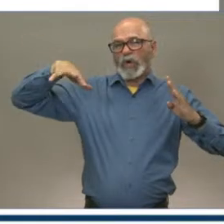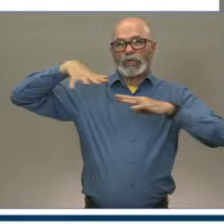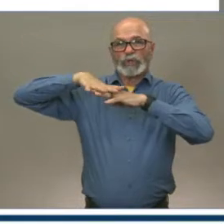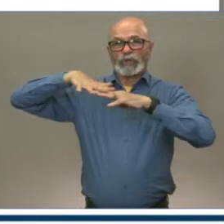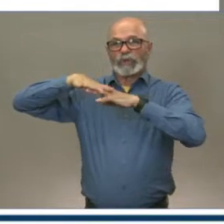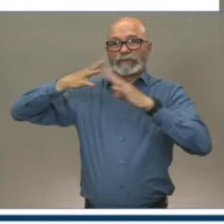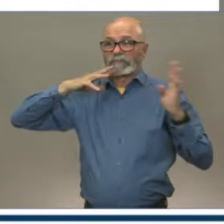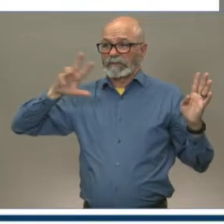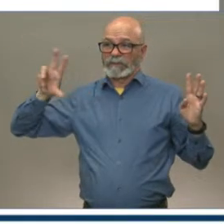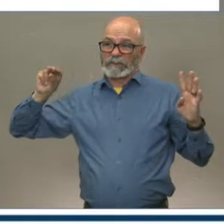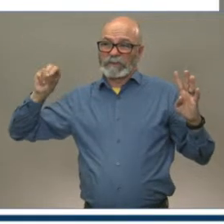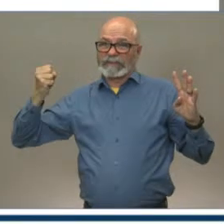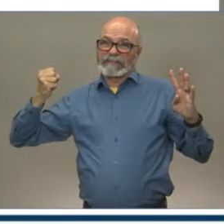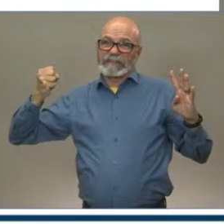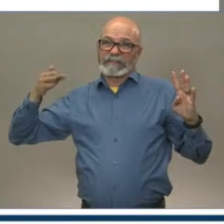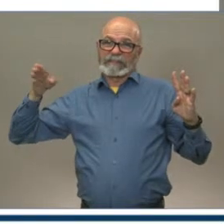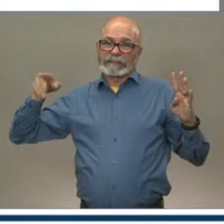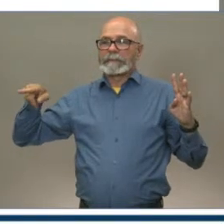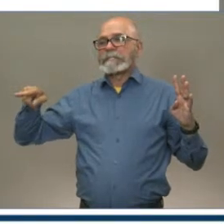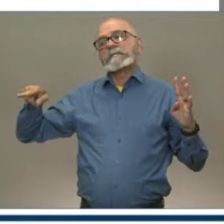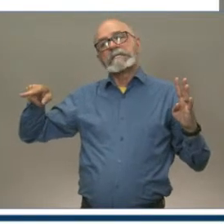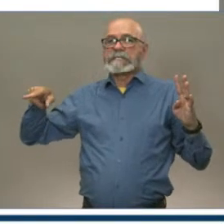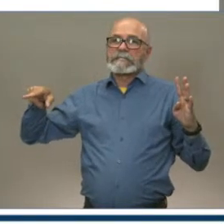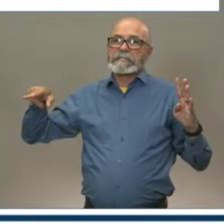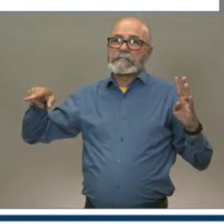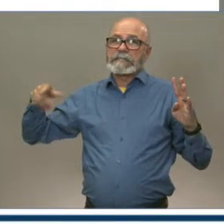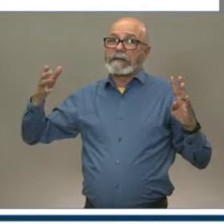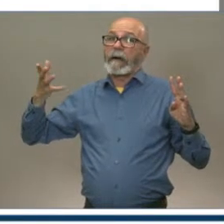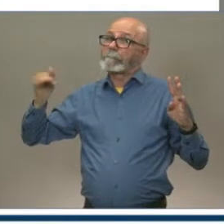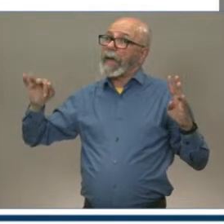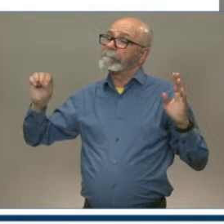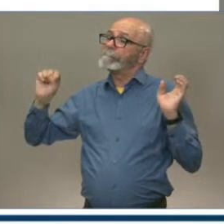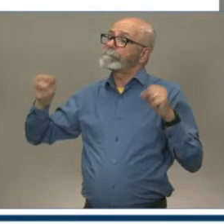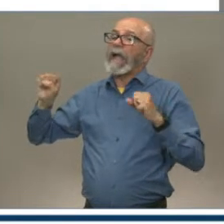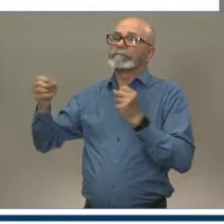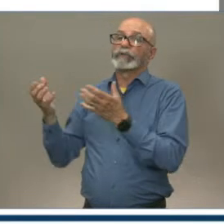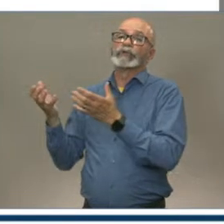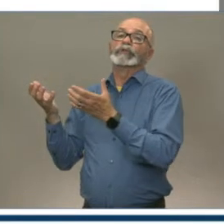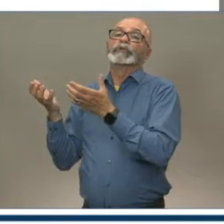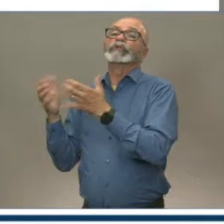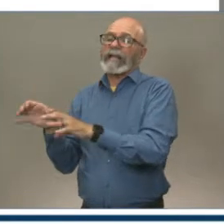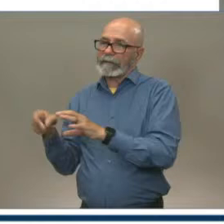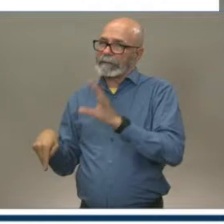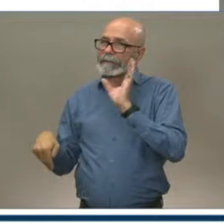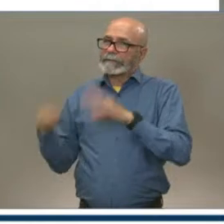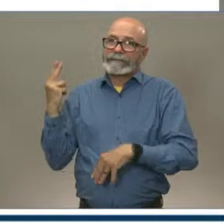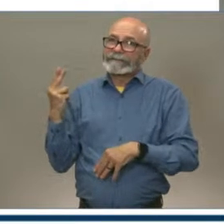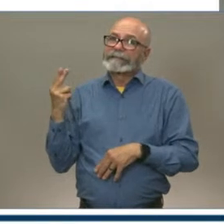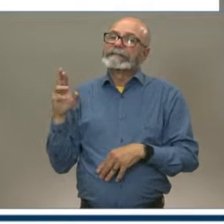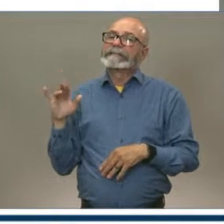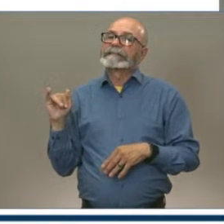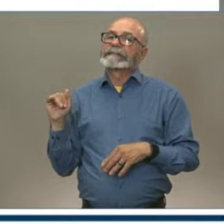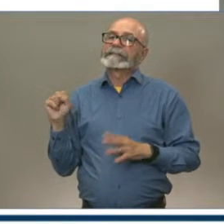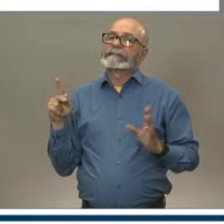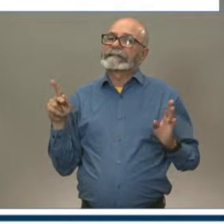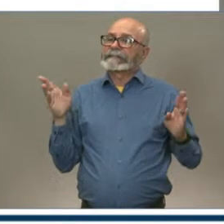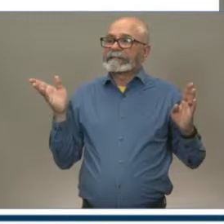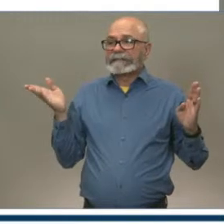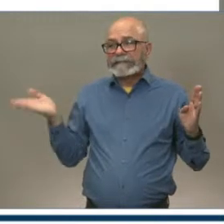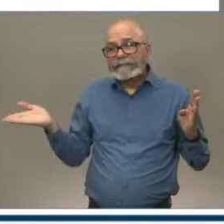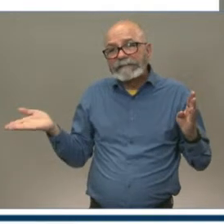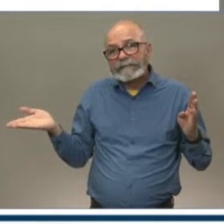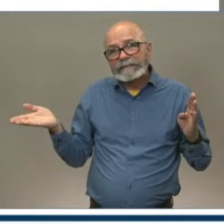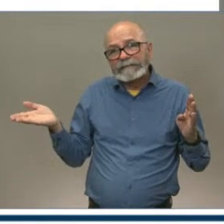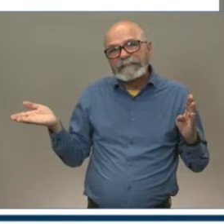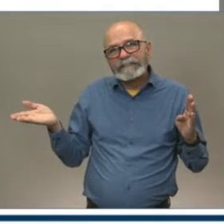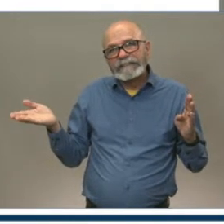the chance of a severe outcome from the vaccine is more than the chance of a severe outcome from the virus. That risk